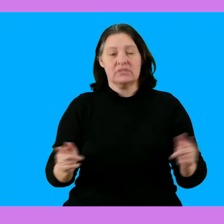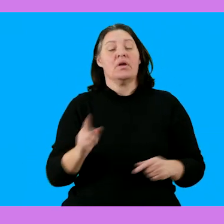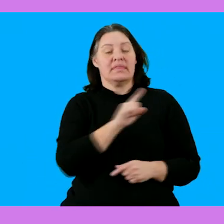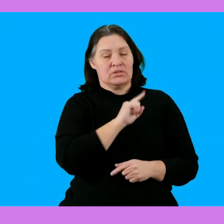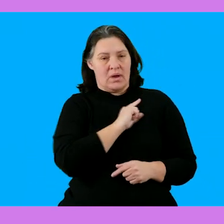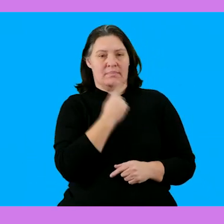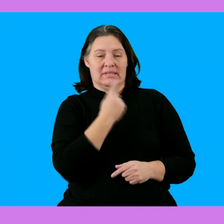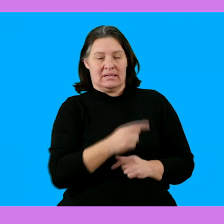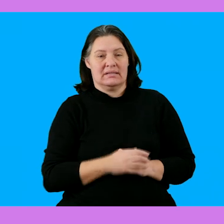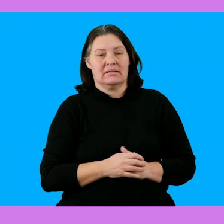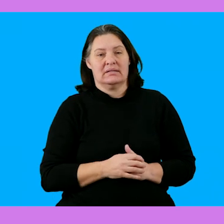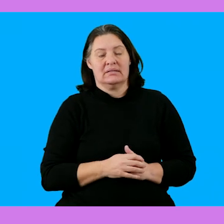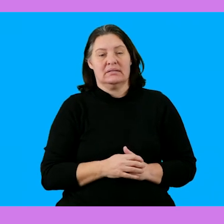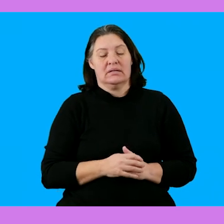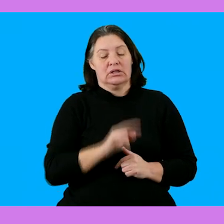take then